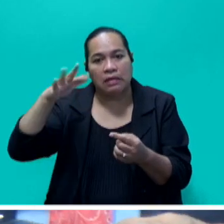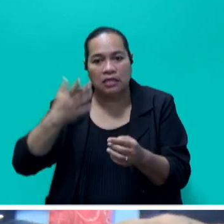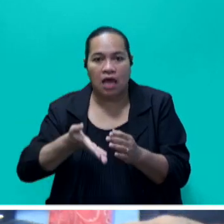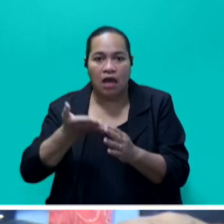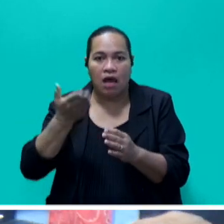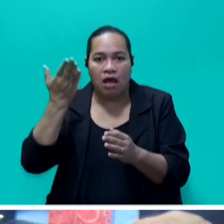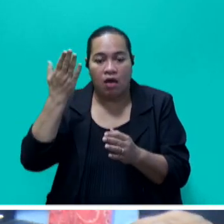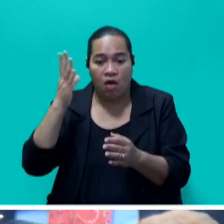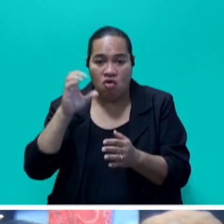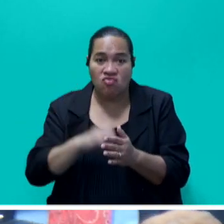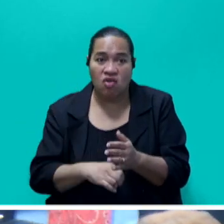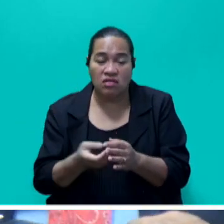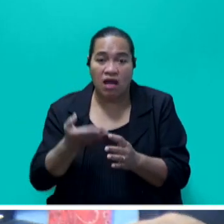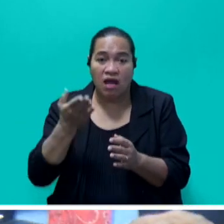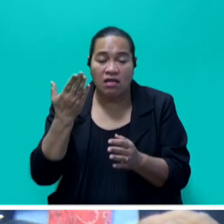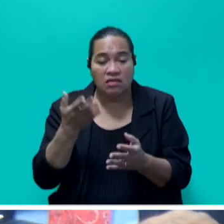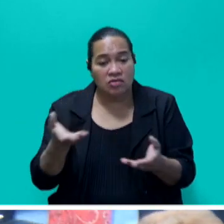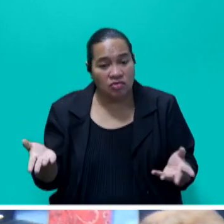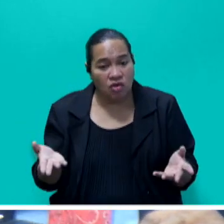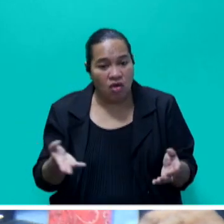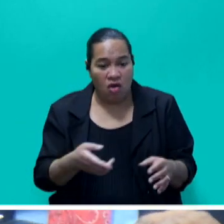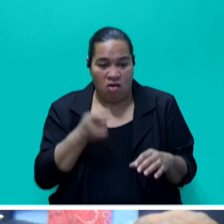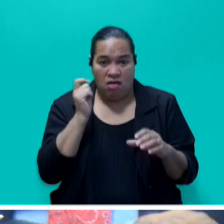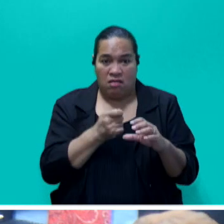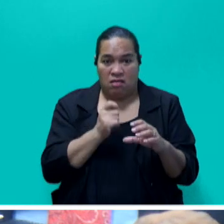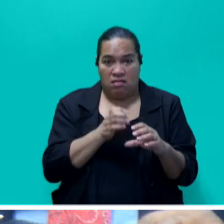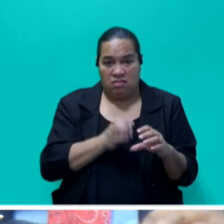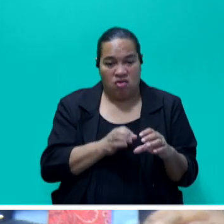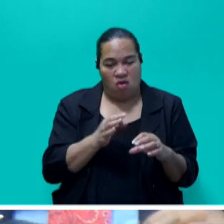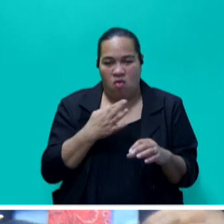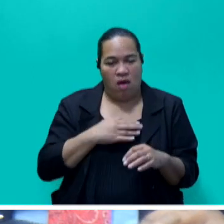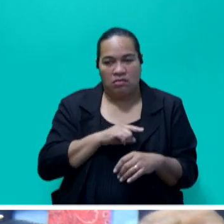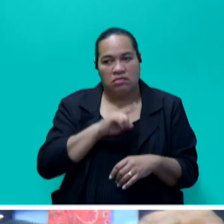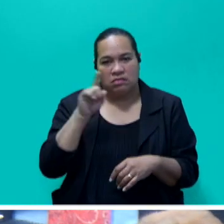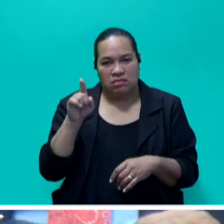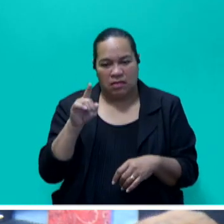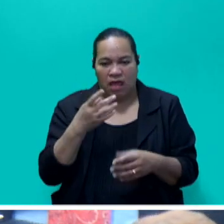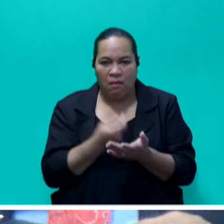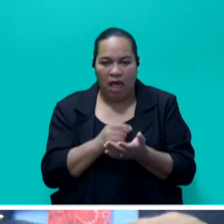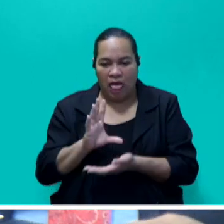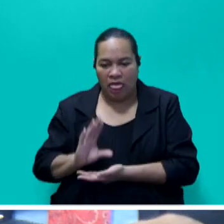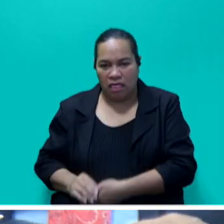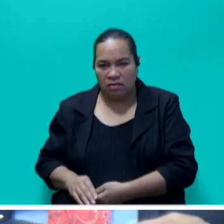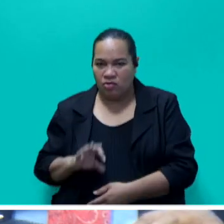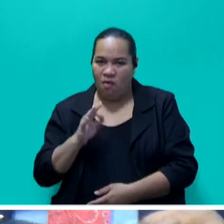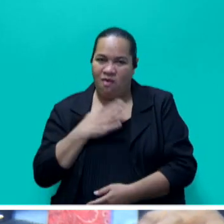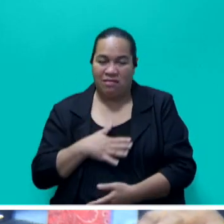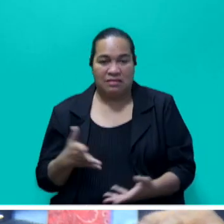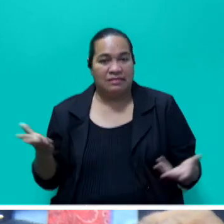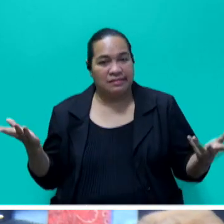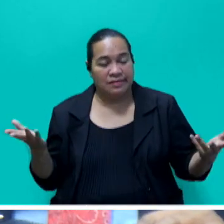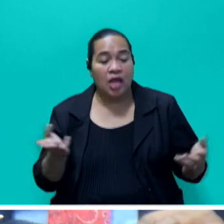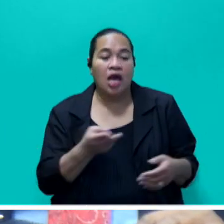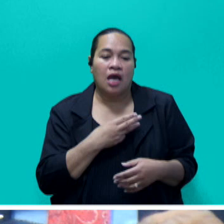materials went up, obviously no contractor wants to go out of pocket. In that situation, Ministry